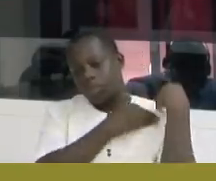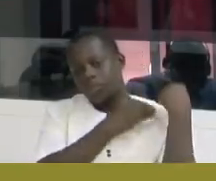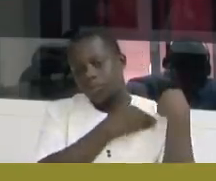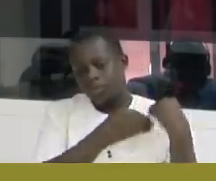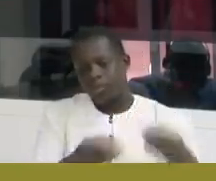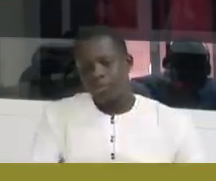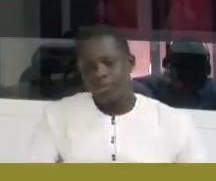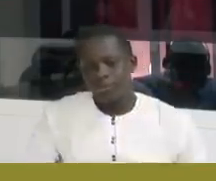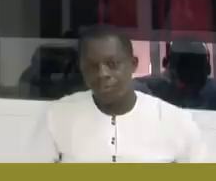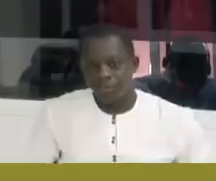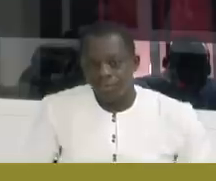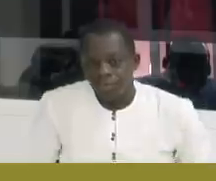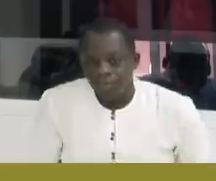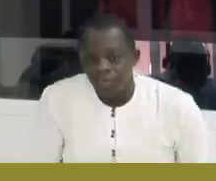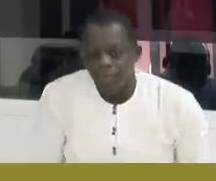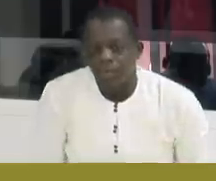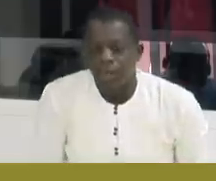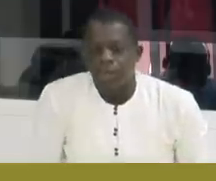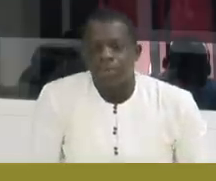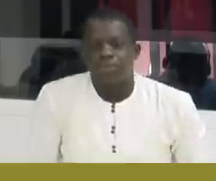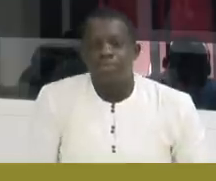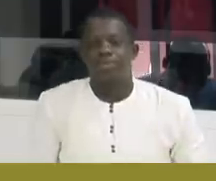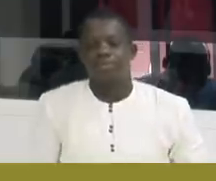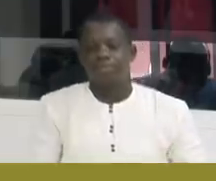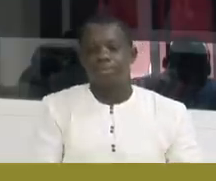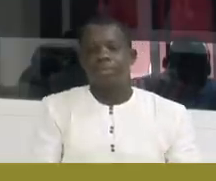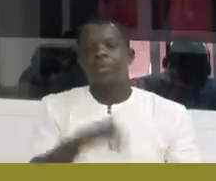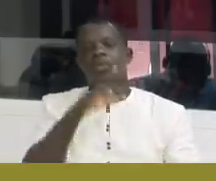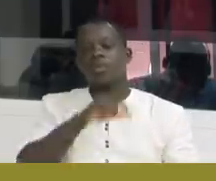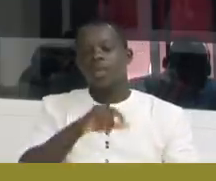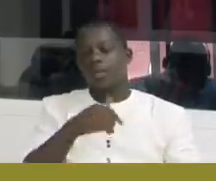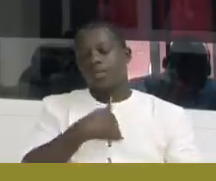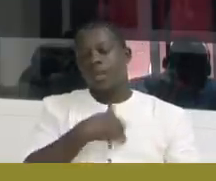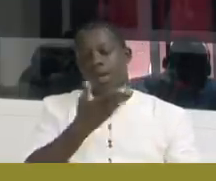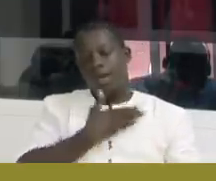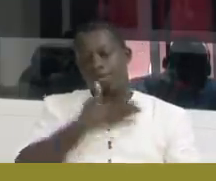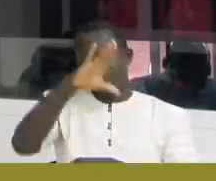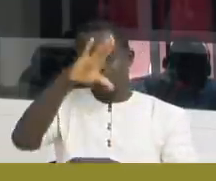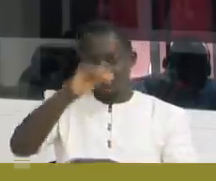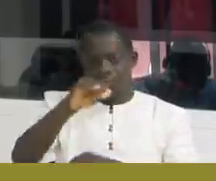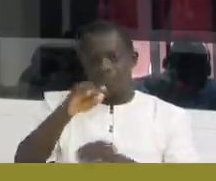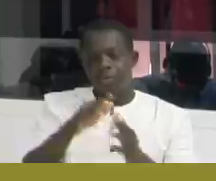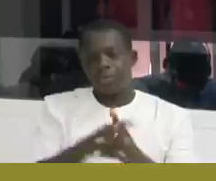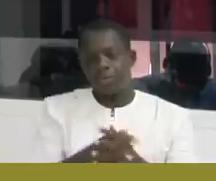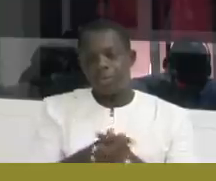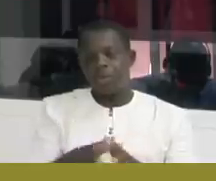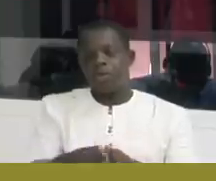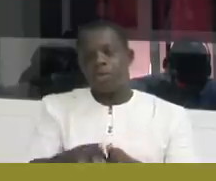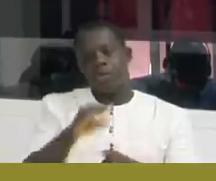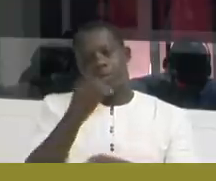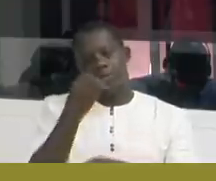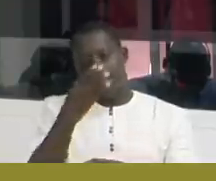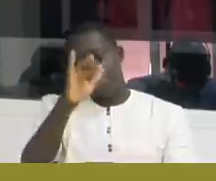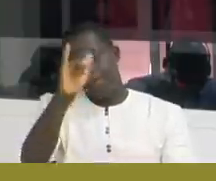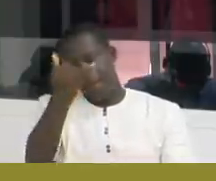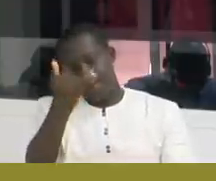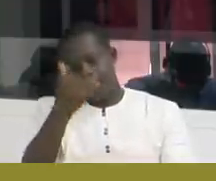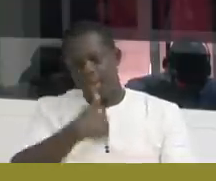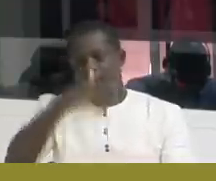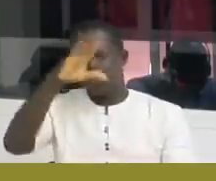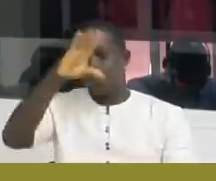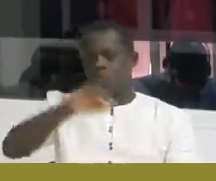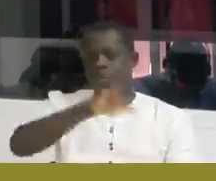it's not convenience. The convenient thing for me to have done was to just say, yes, I did it,